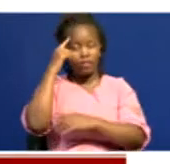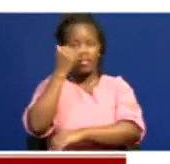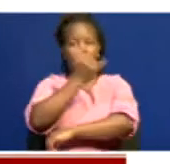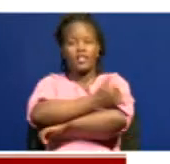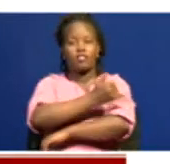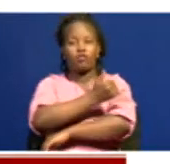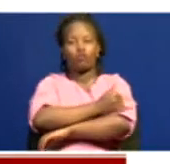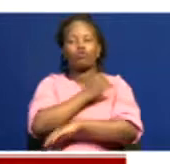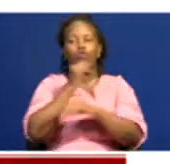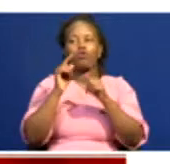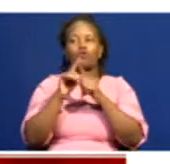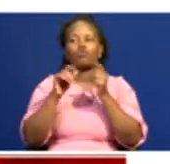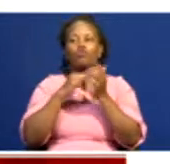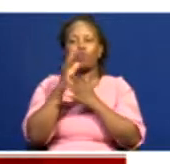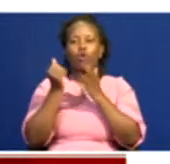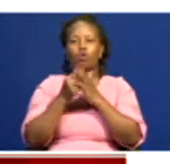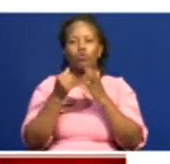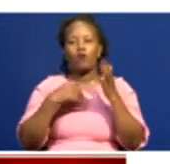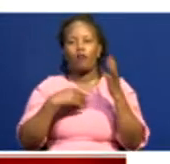to effectively compete.